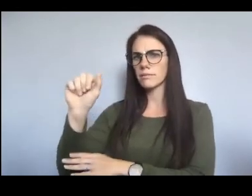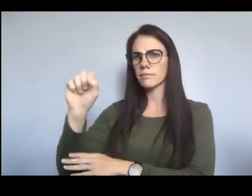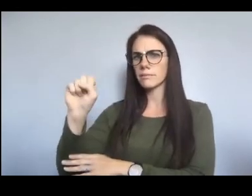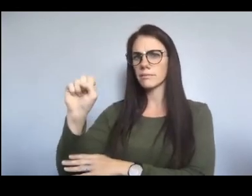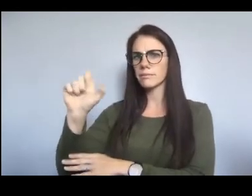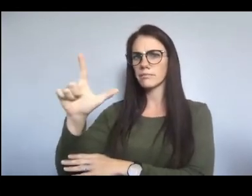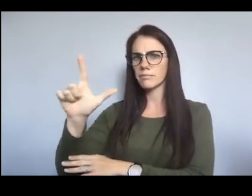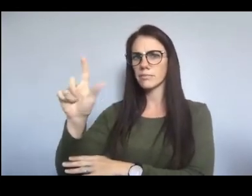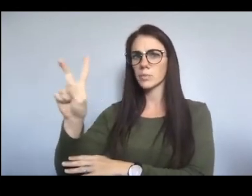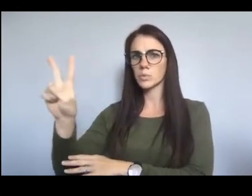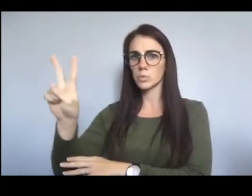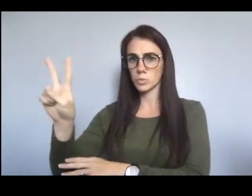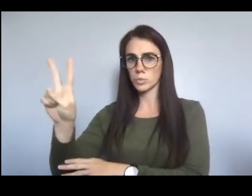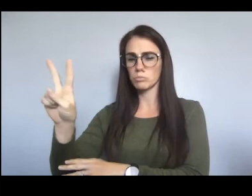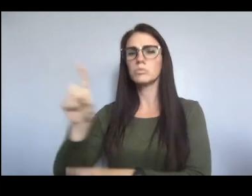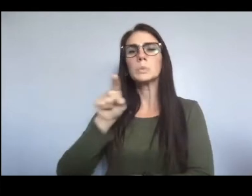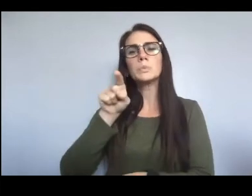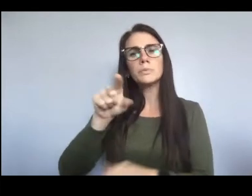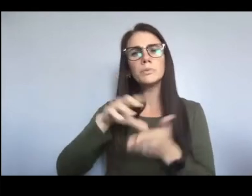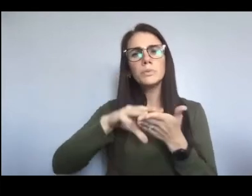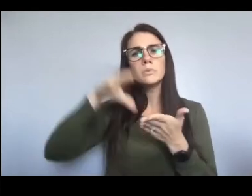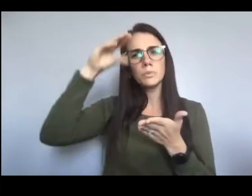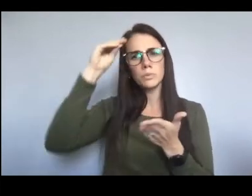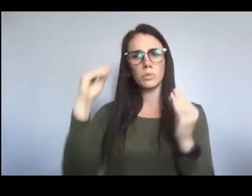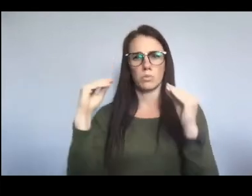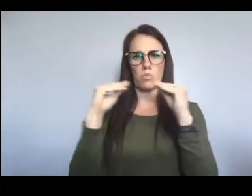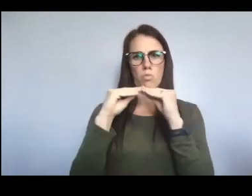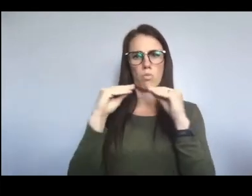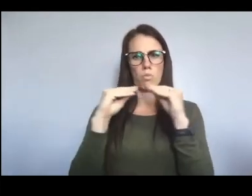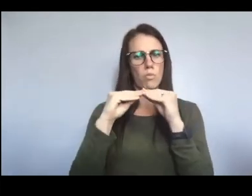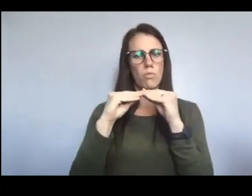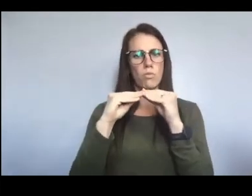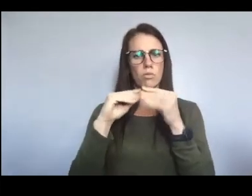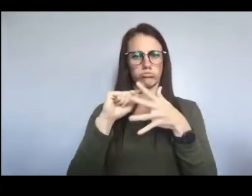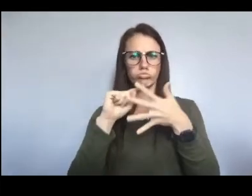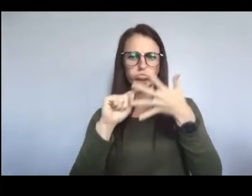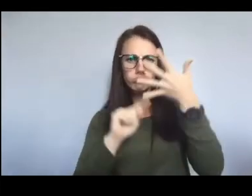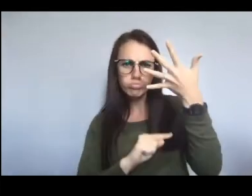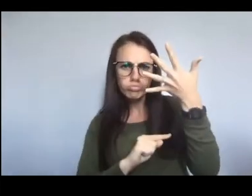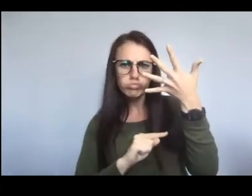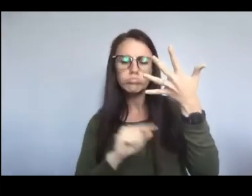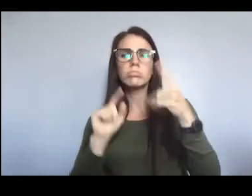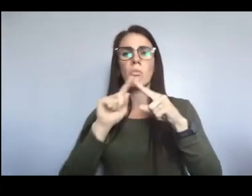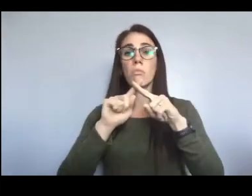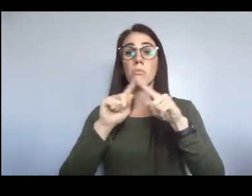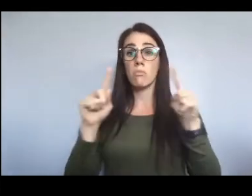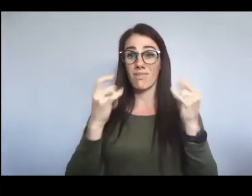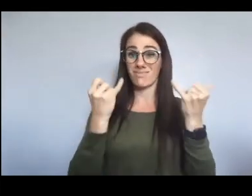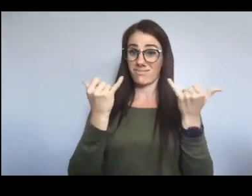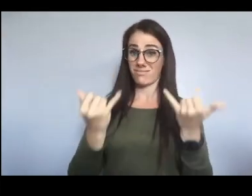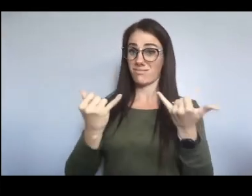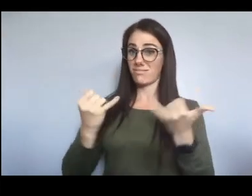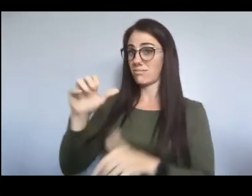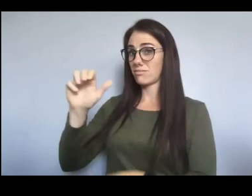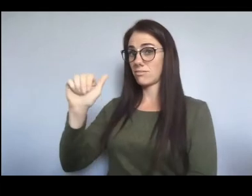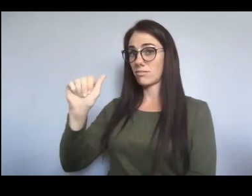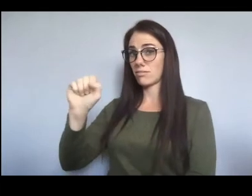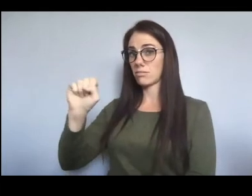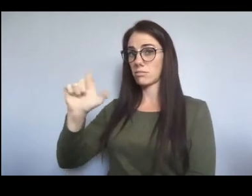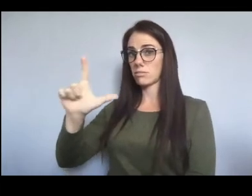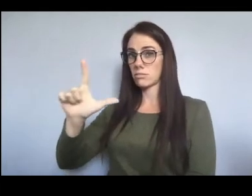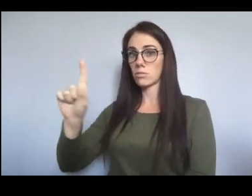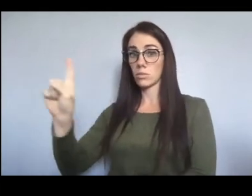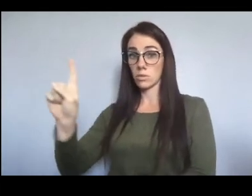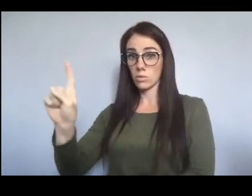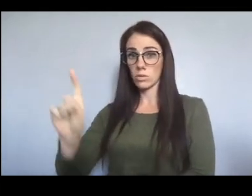on in ASL 2, you'll learn about the other options for pluralization. But